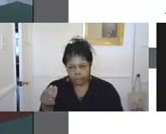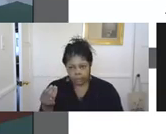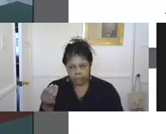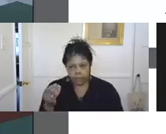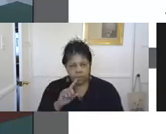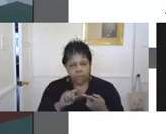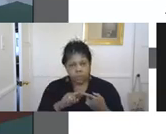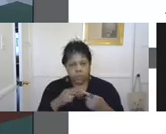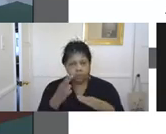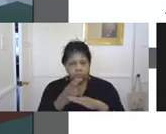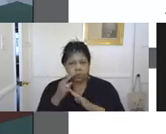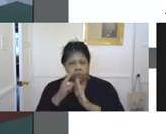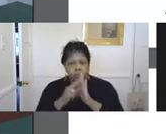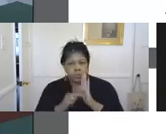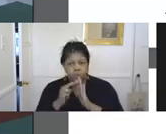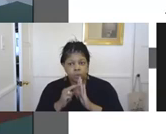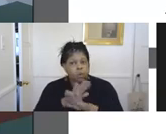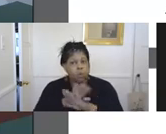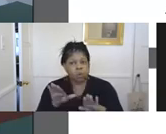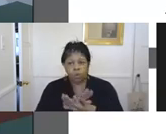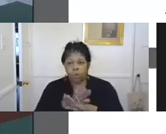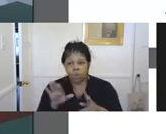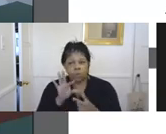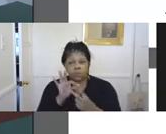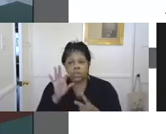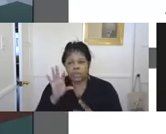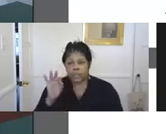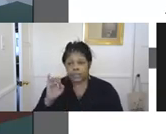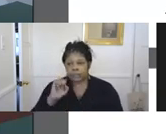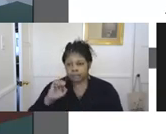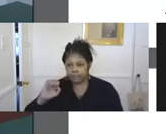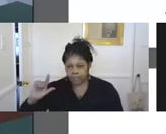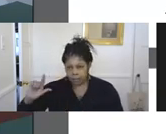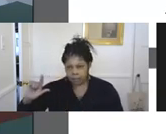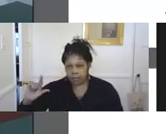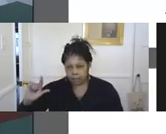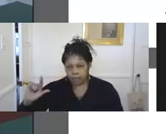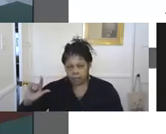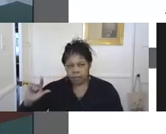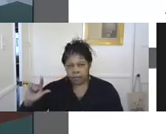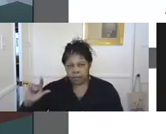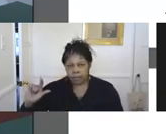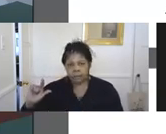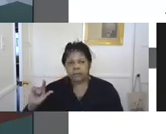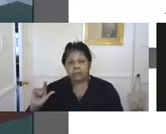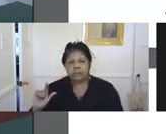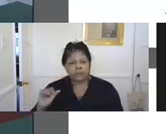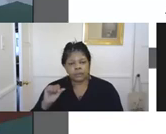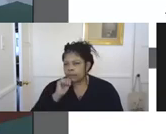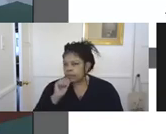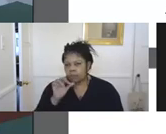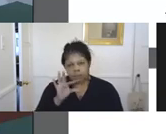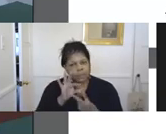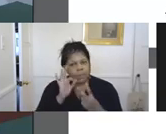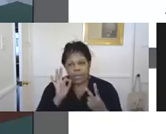is not selected. It's the stroke that's being affected. So don't, you know, select the